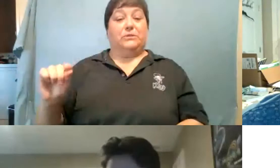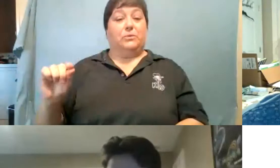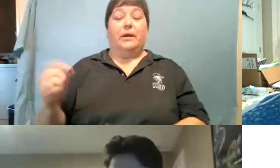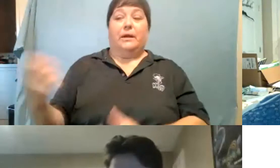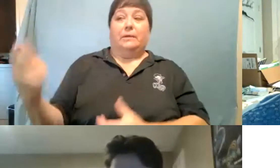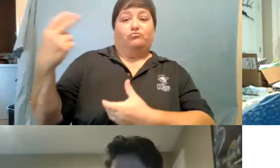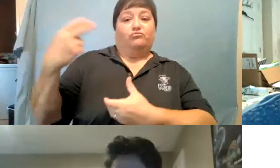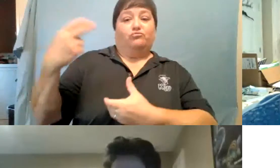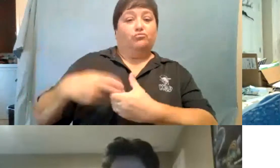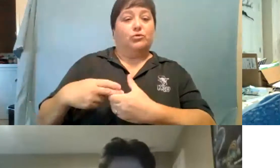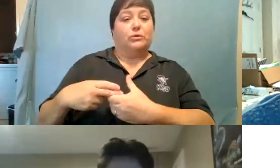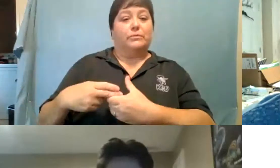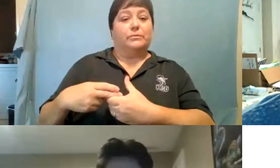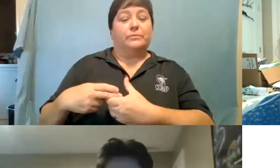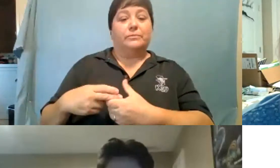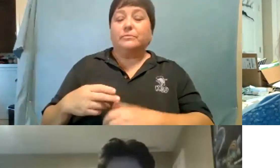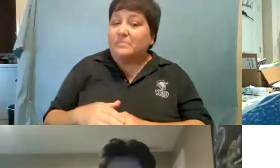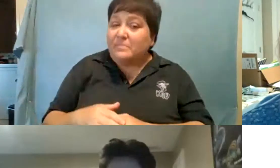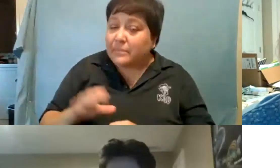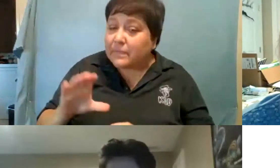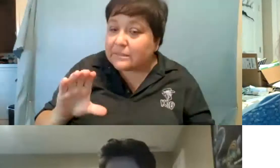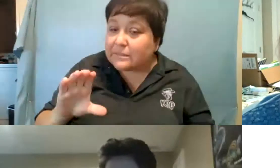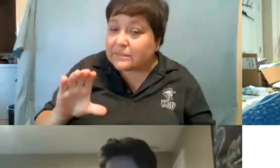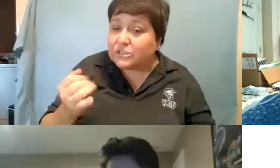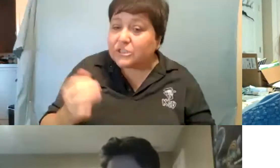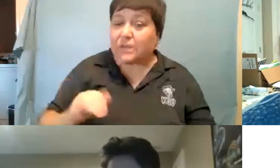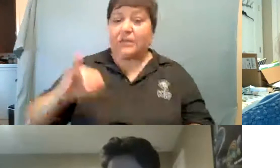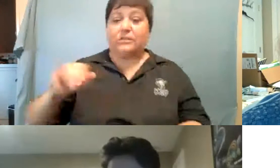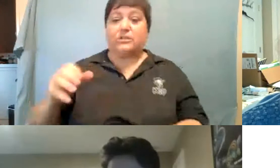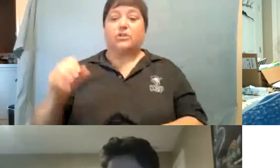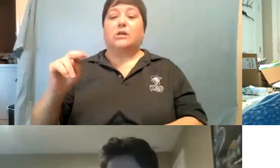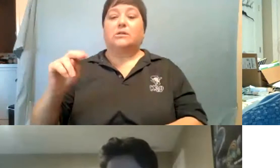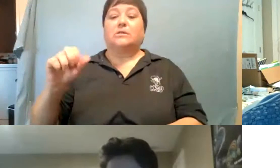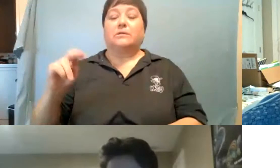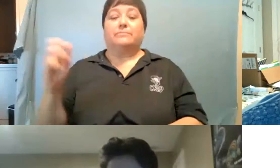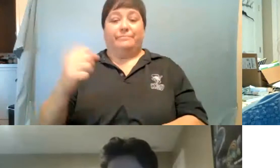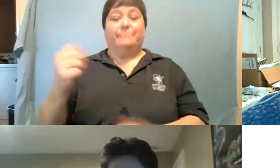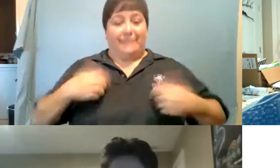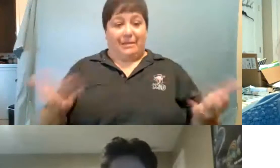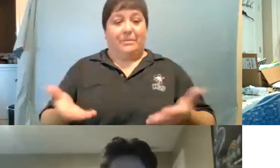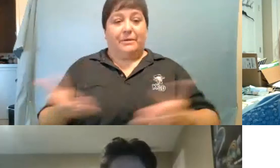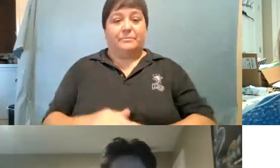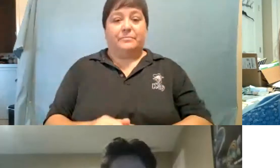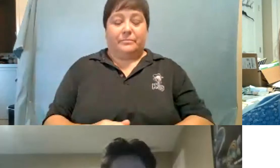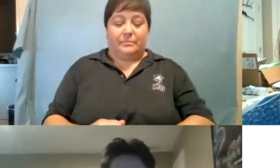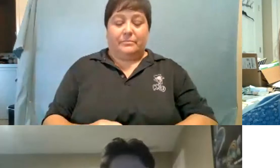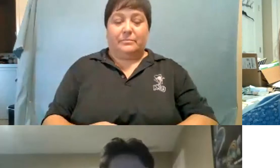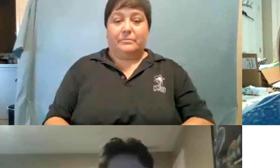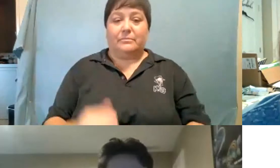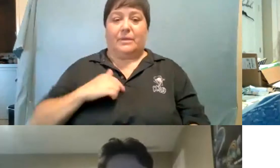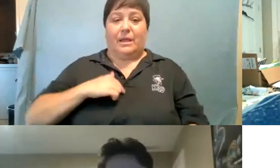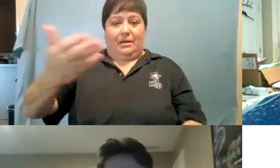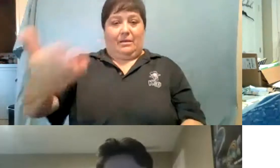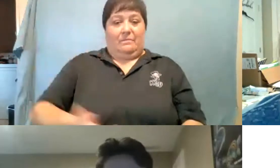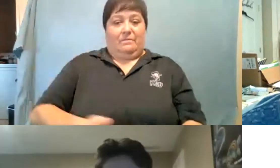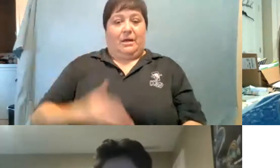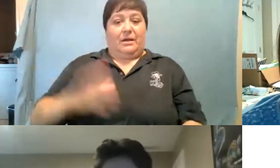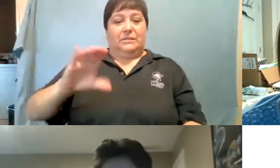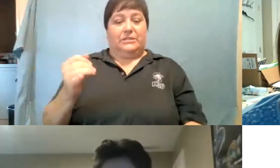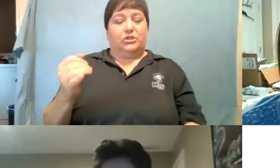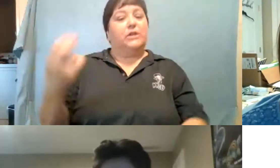today. CJ, are you there? CJ Johnson? Yes, I am here. So I invited CJ to come